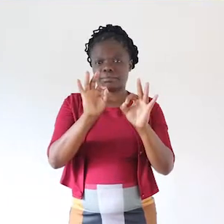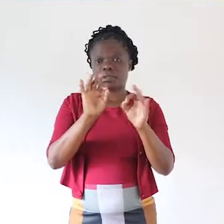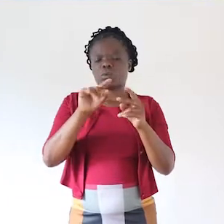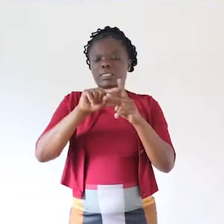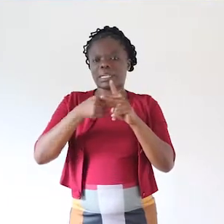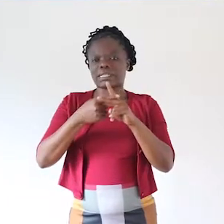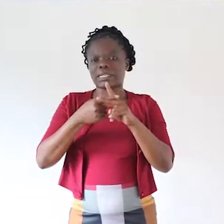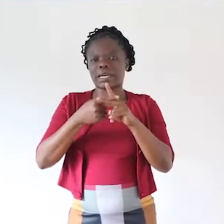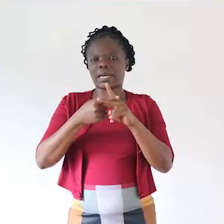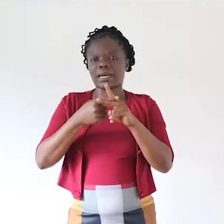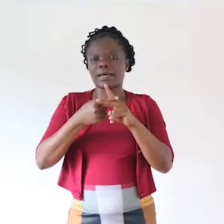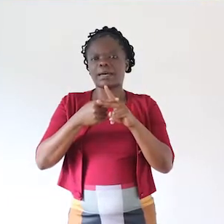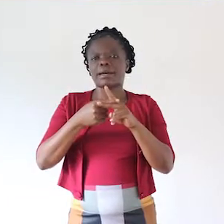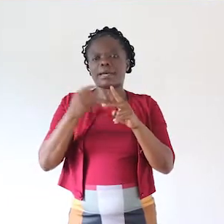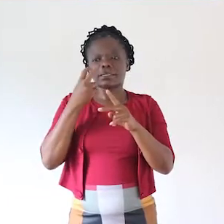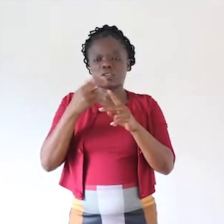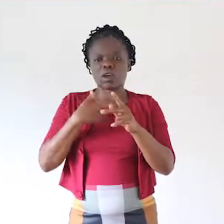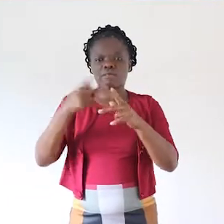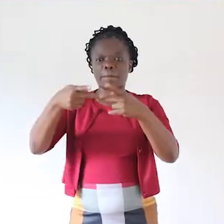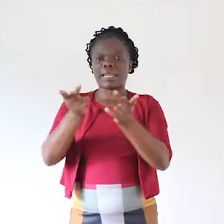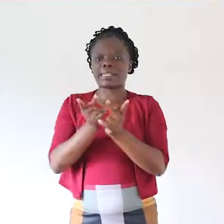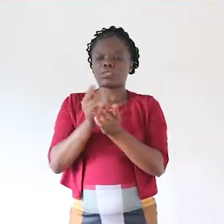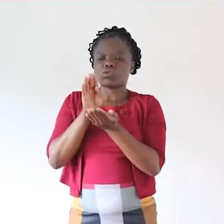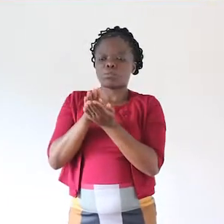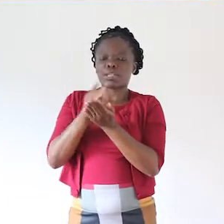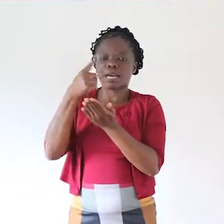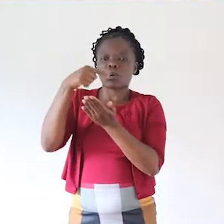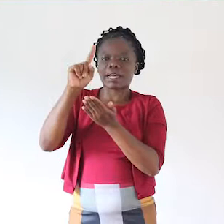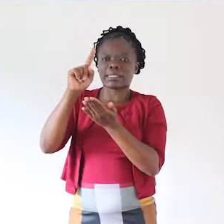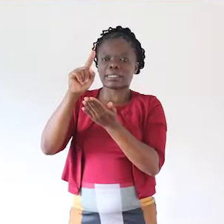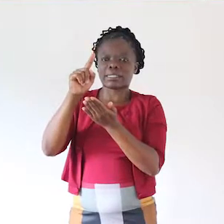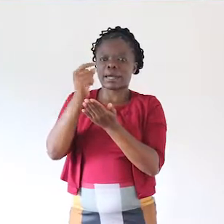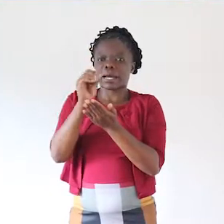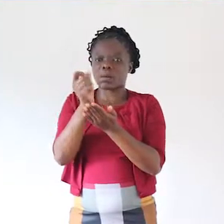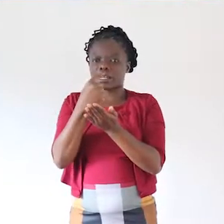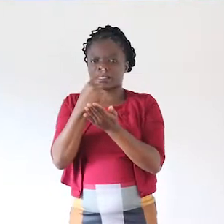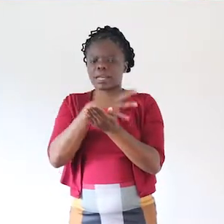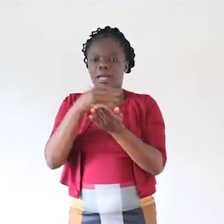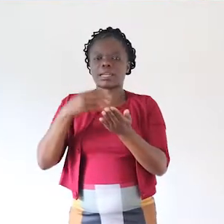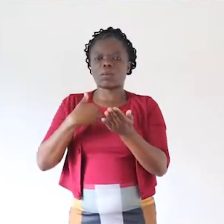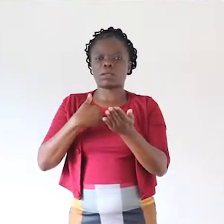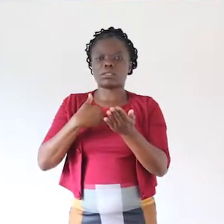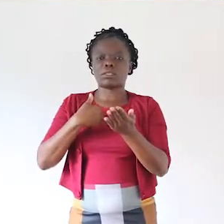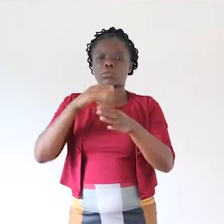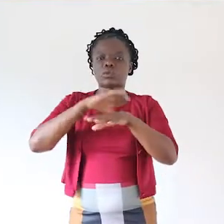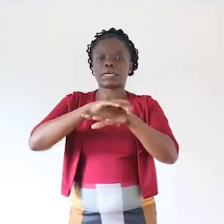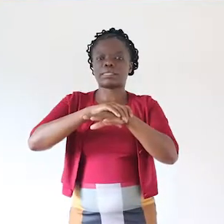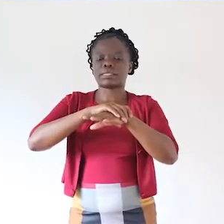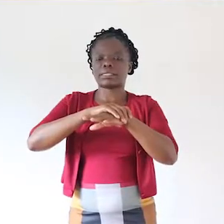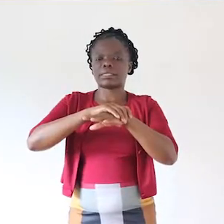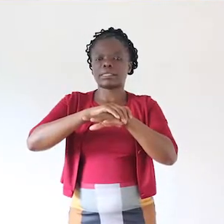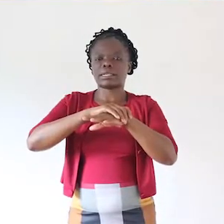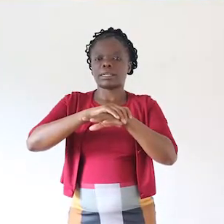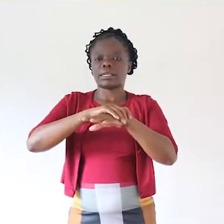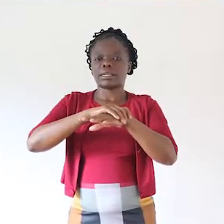you begin? And I see you have a plate here to put the right ones. And I want to can put